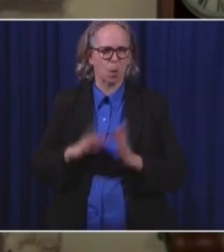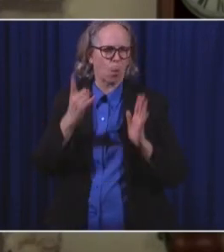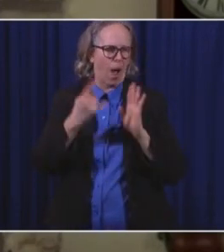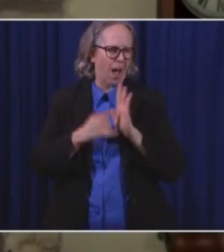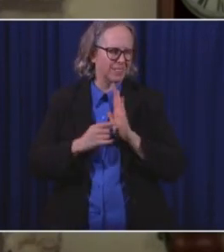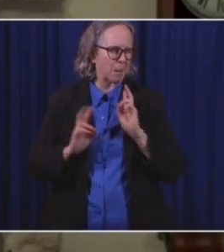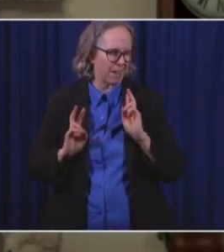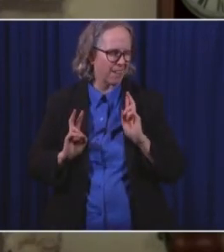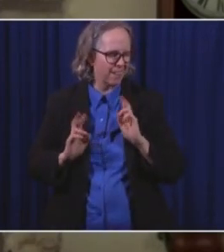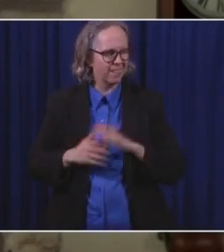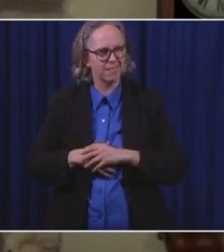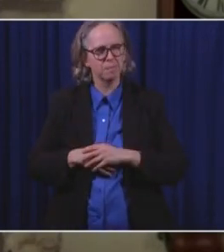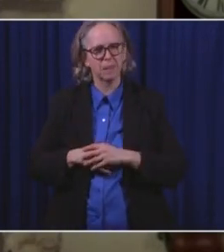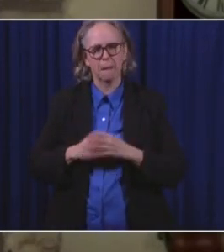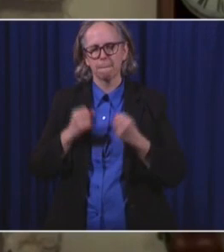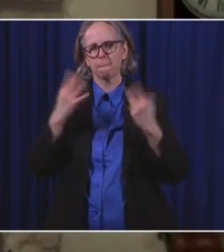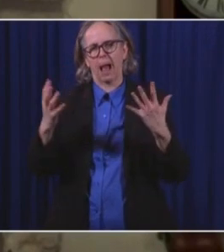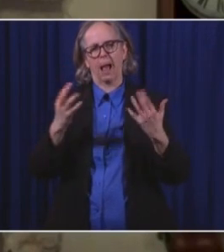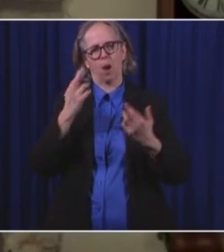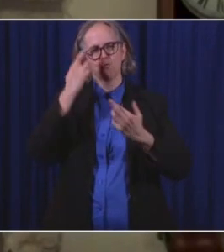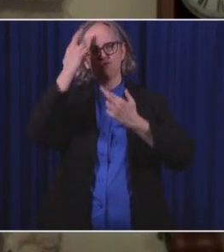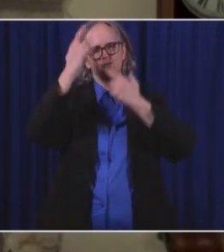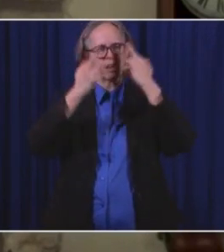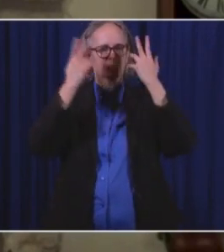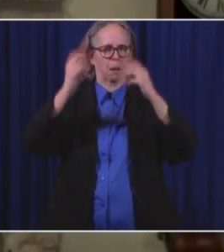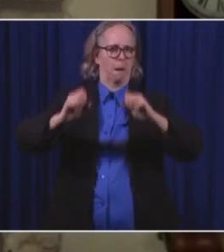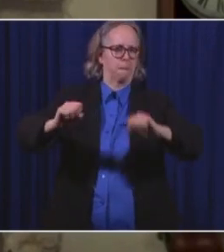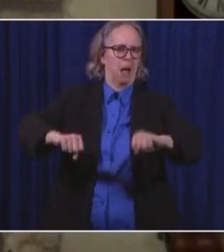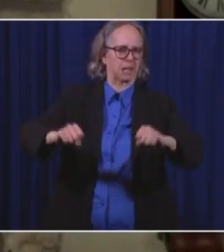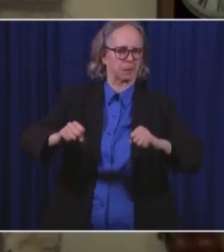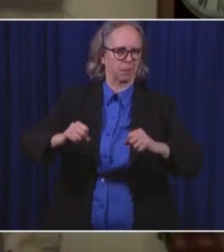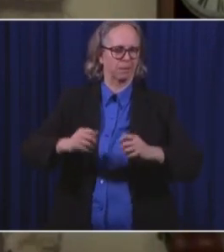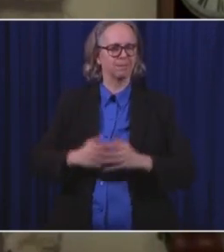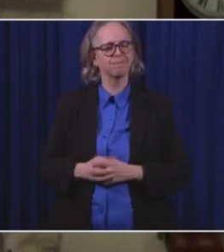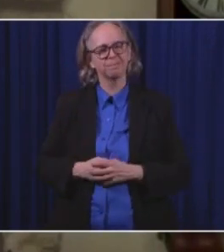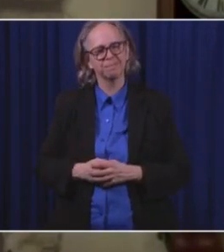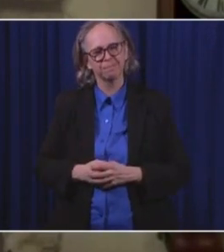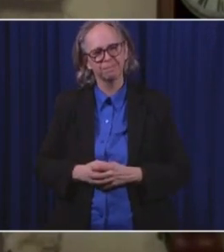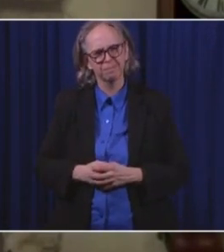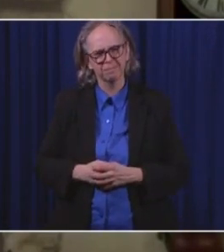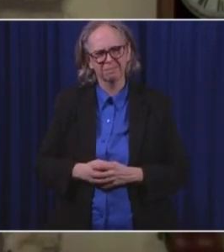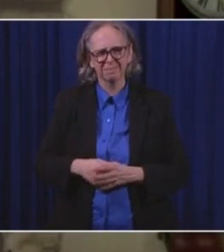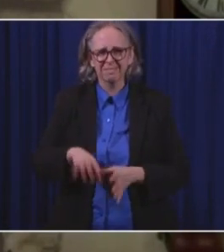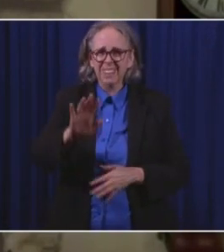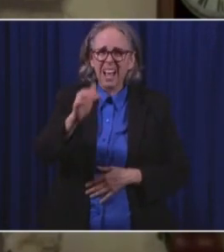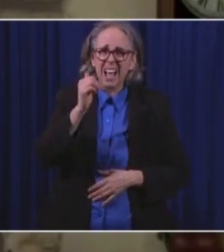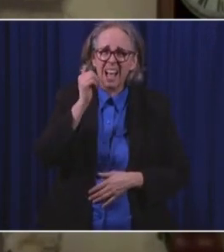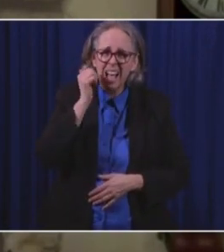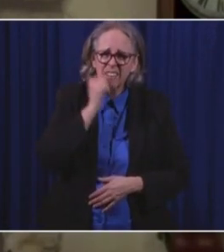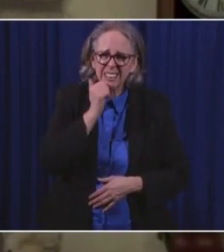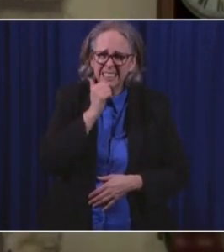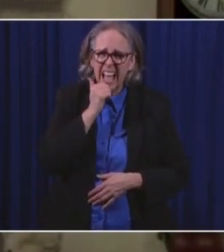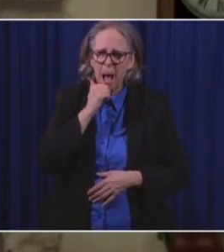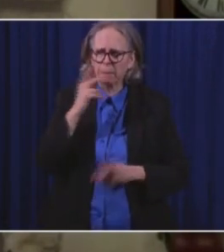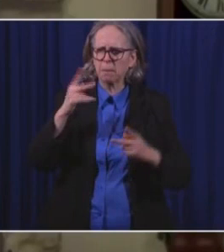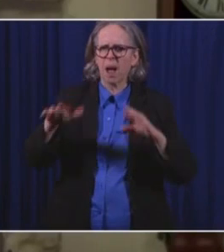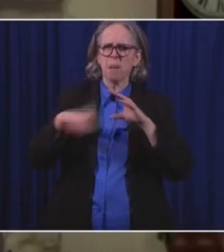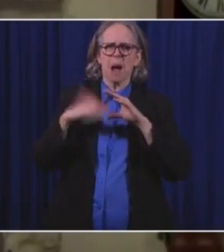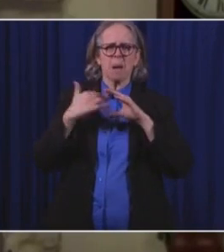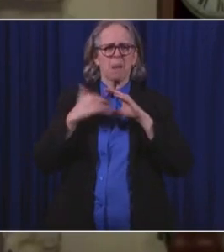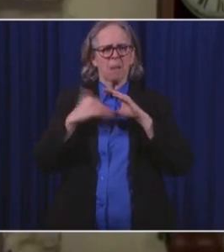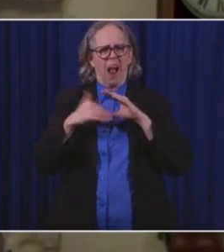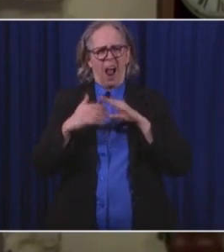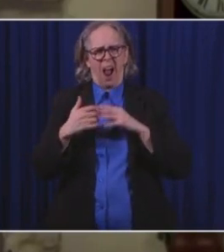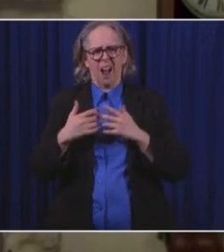comes after January 1. I get emails. I've got a lot of emails on sports and high school.